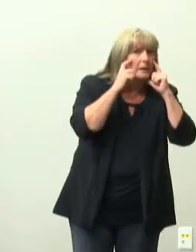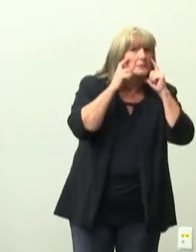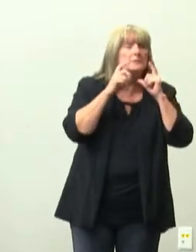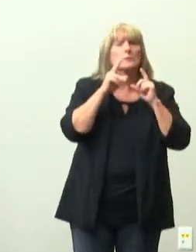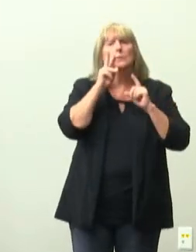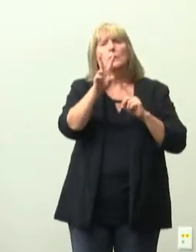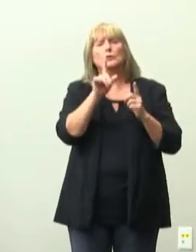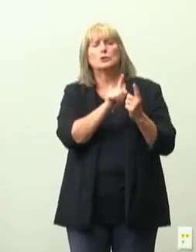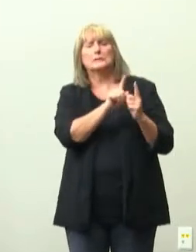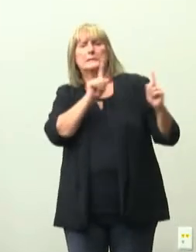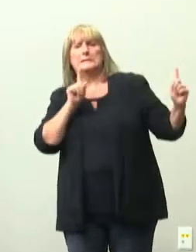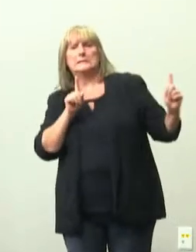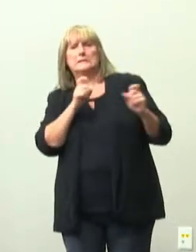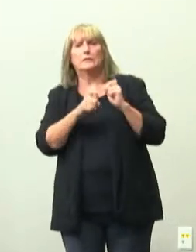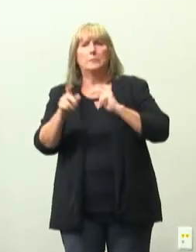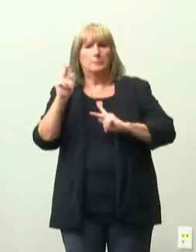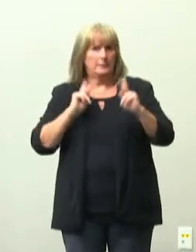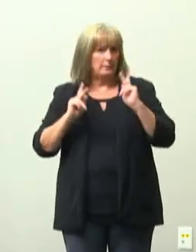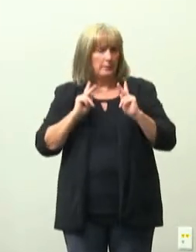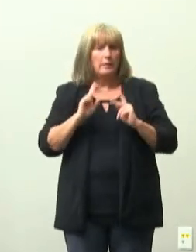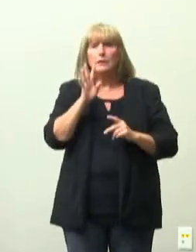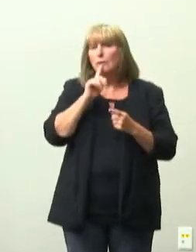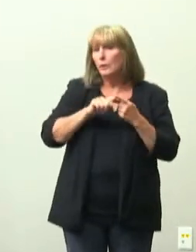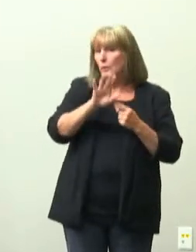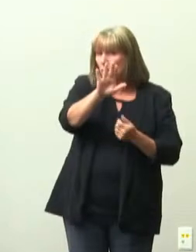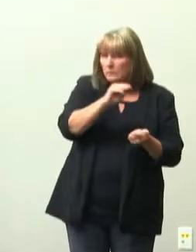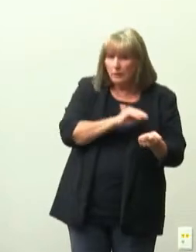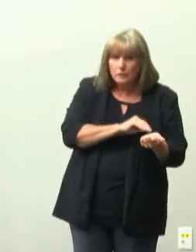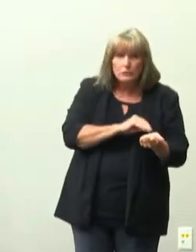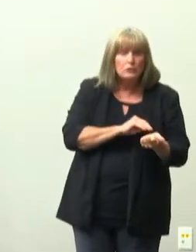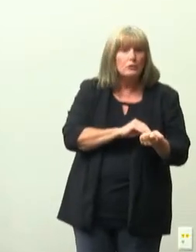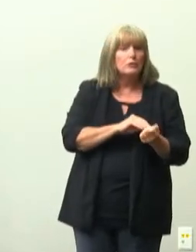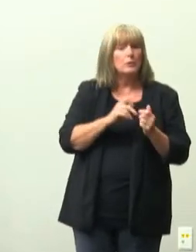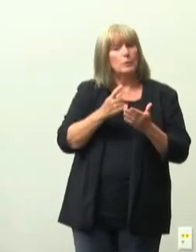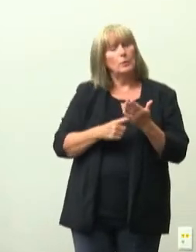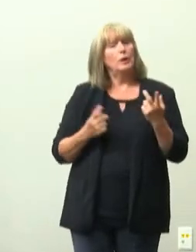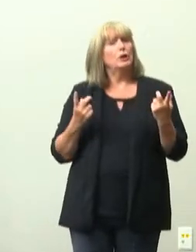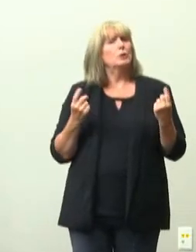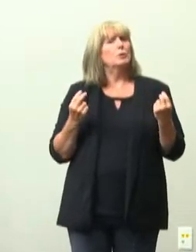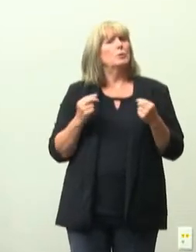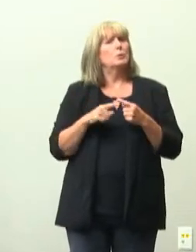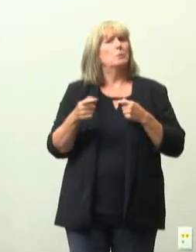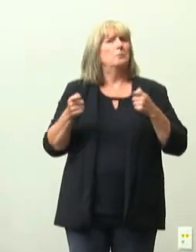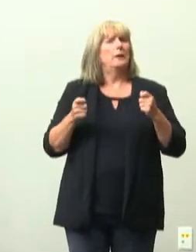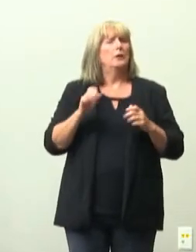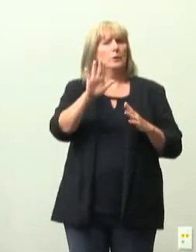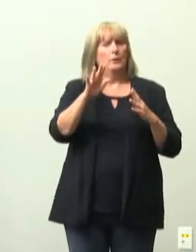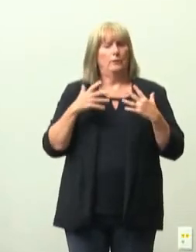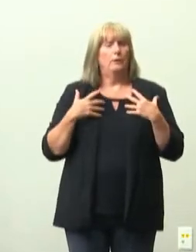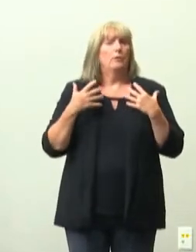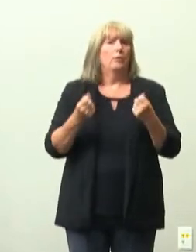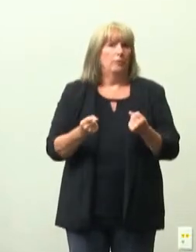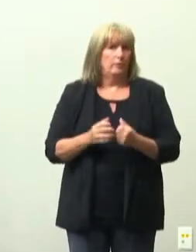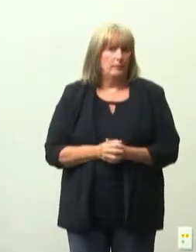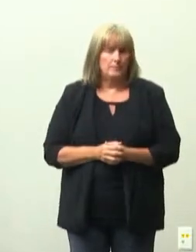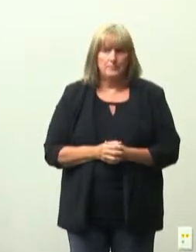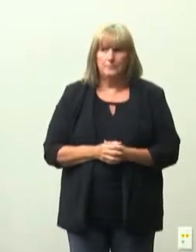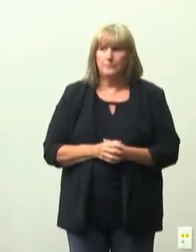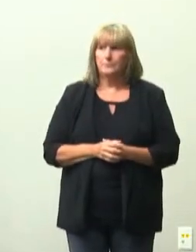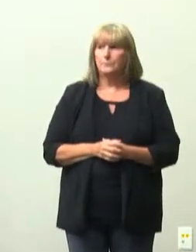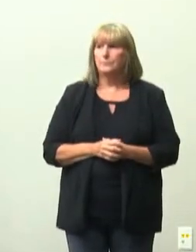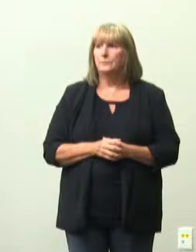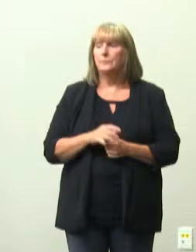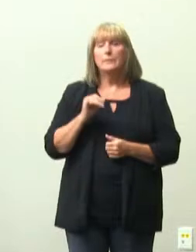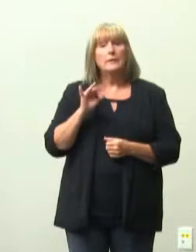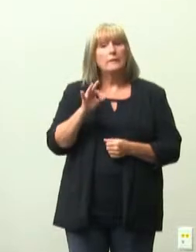your distance. Talk to your healthcare provider about steps to take to manage your health and risks. If